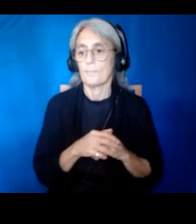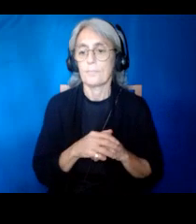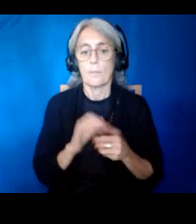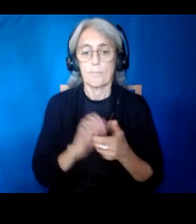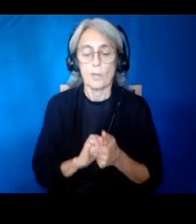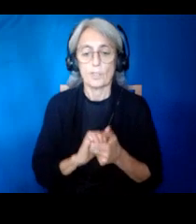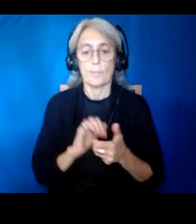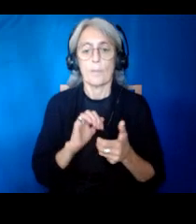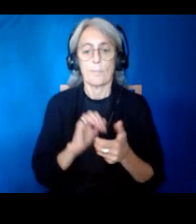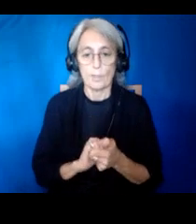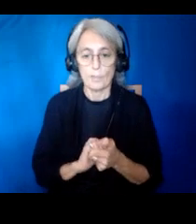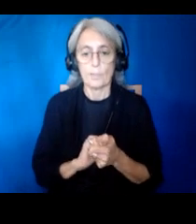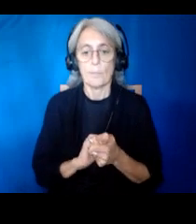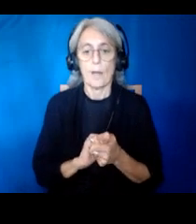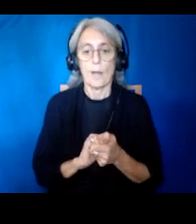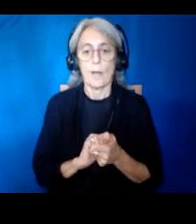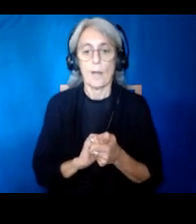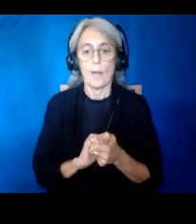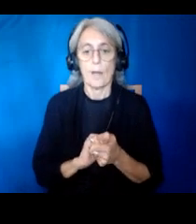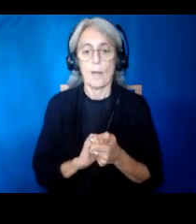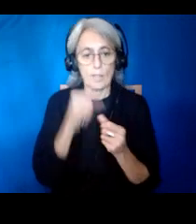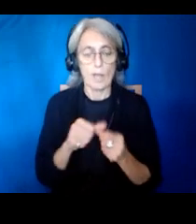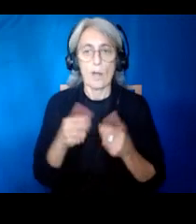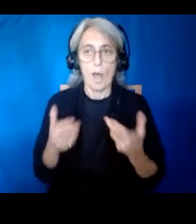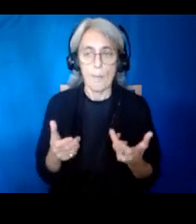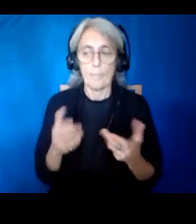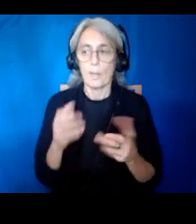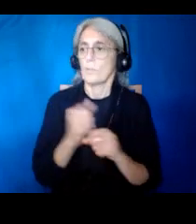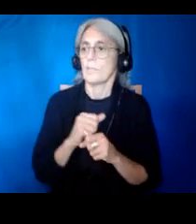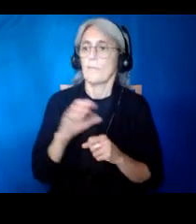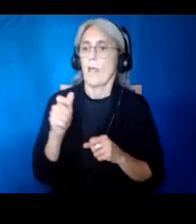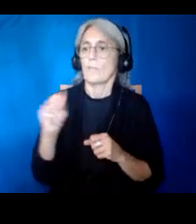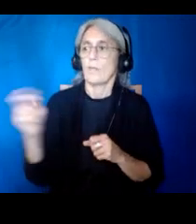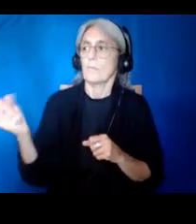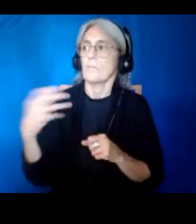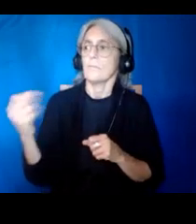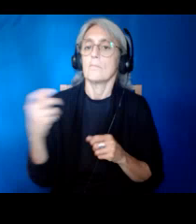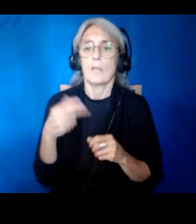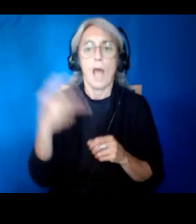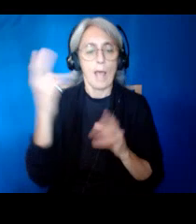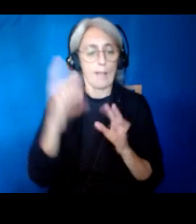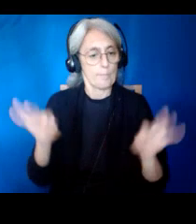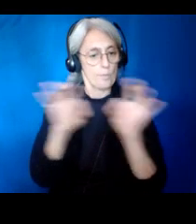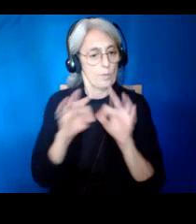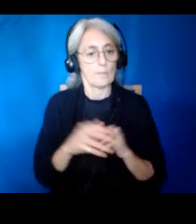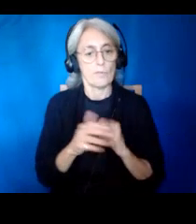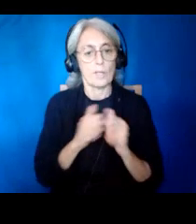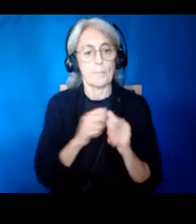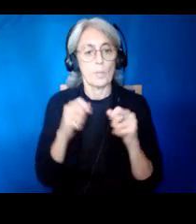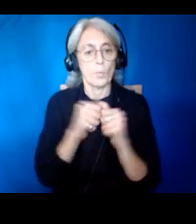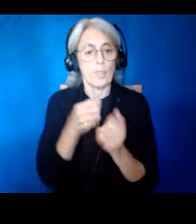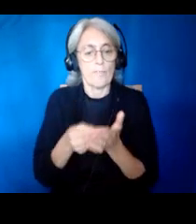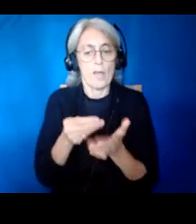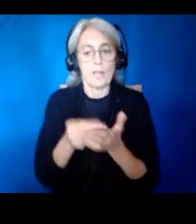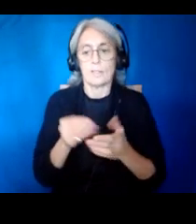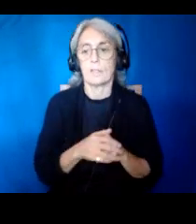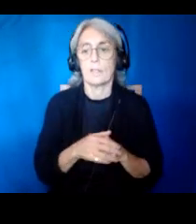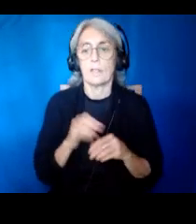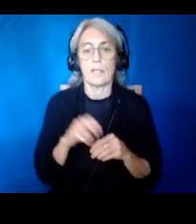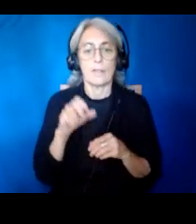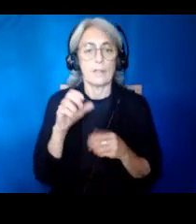support letters that we can receive from Caltrans is highly important for competing with these funds within the various SB1